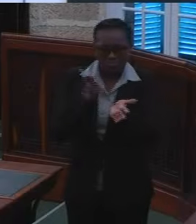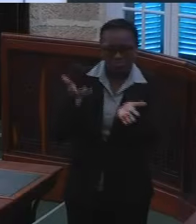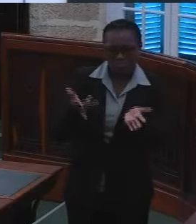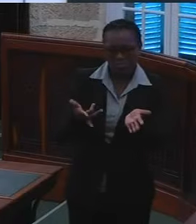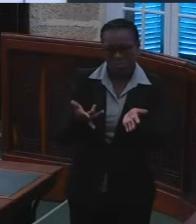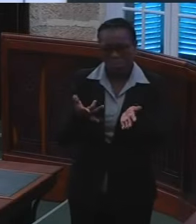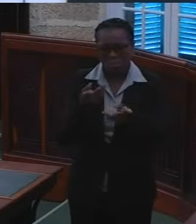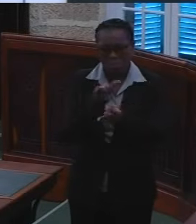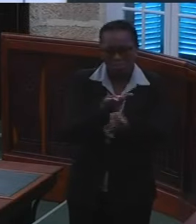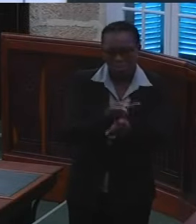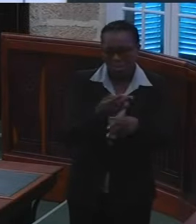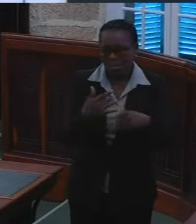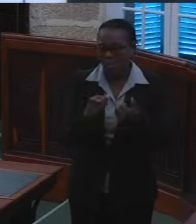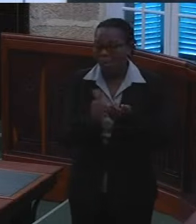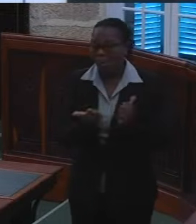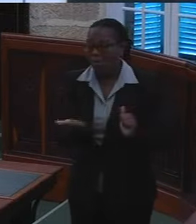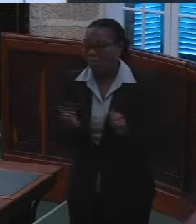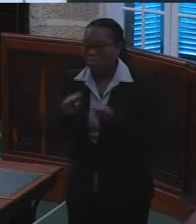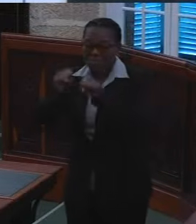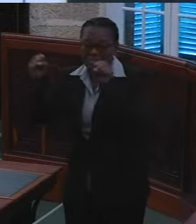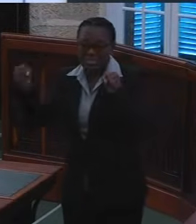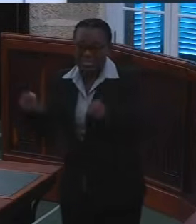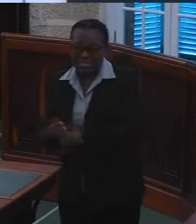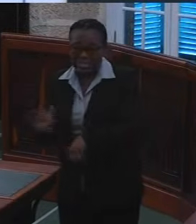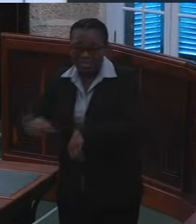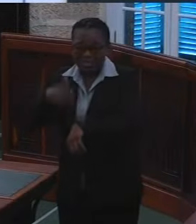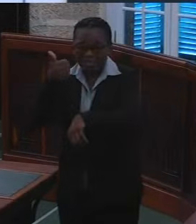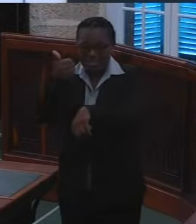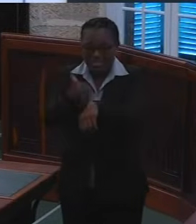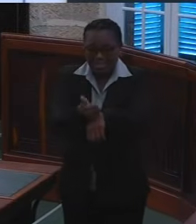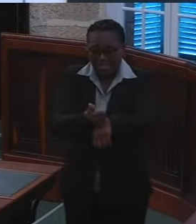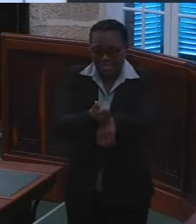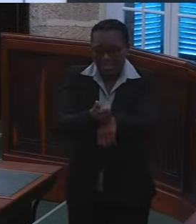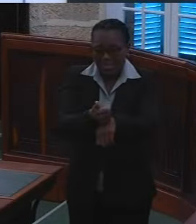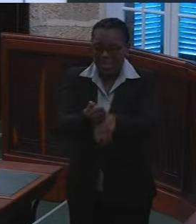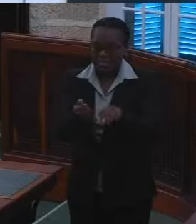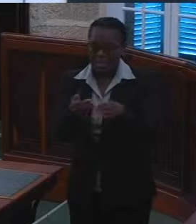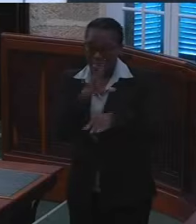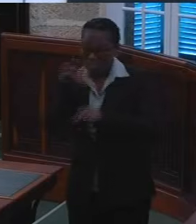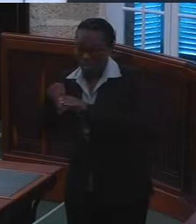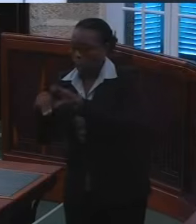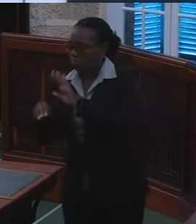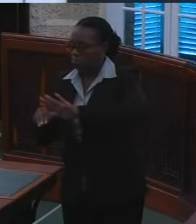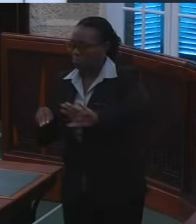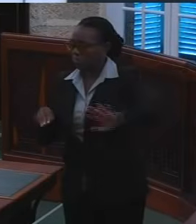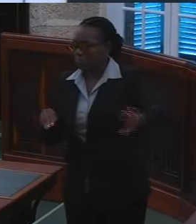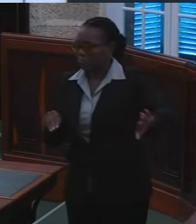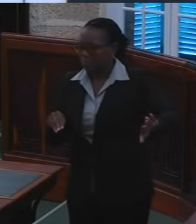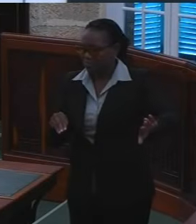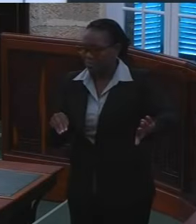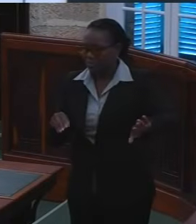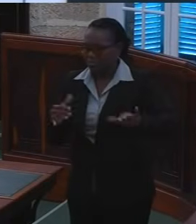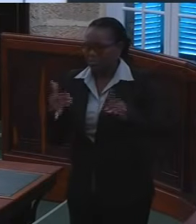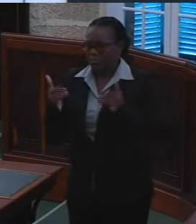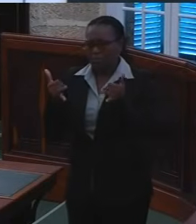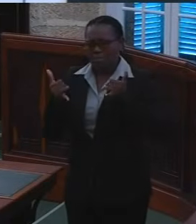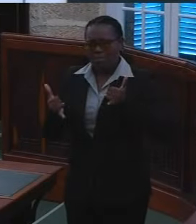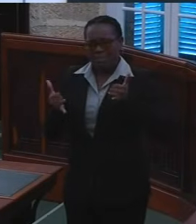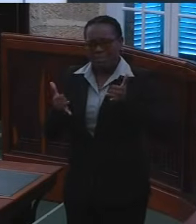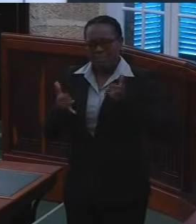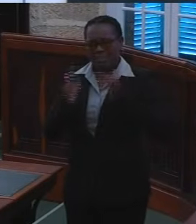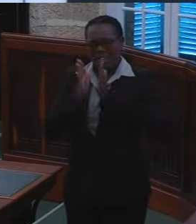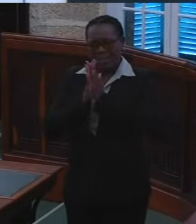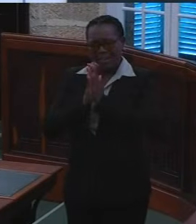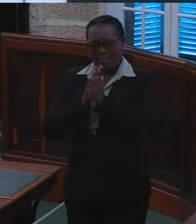built for them or the systems that we built that have excluded them in many ways, sir. And we are now forced to ask ourselves some